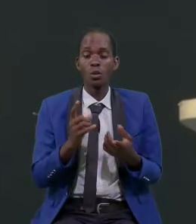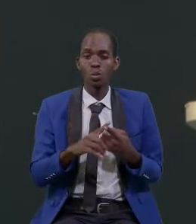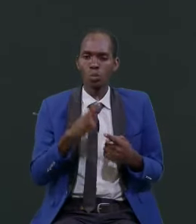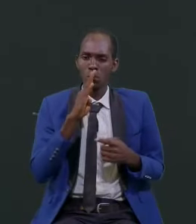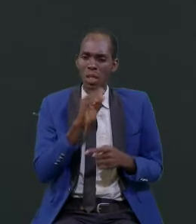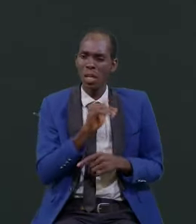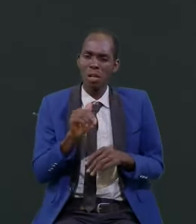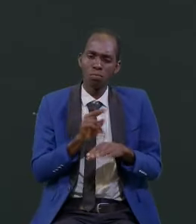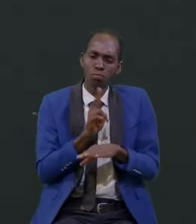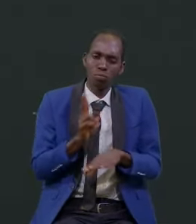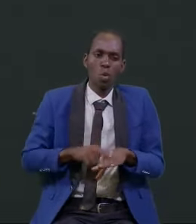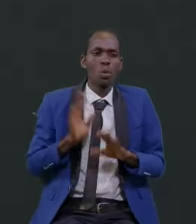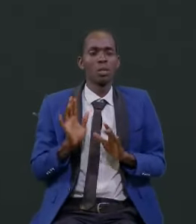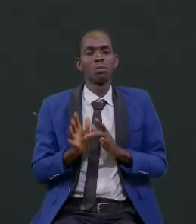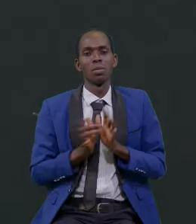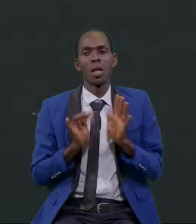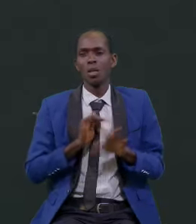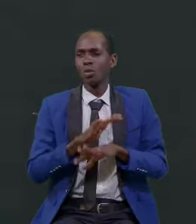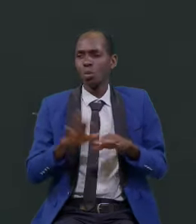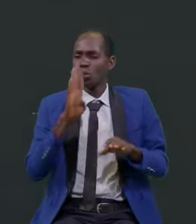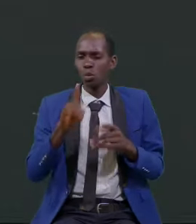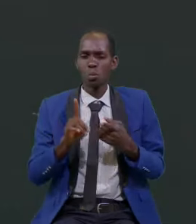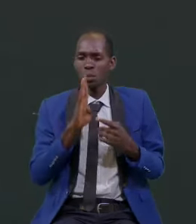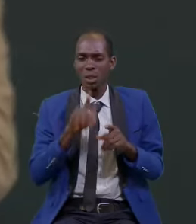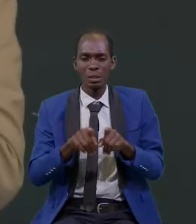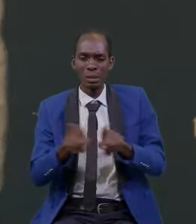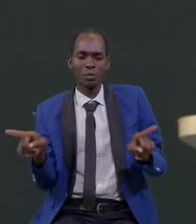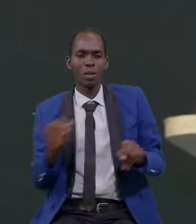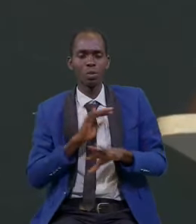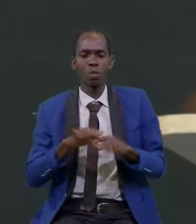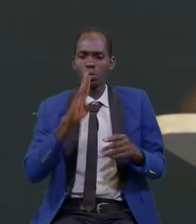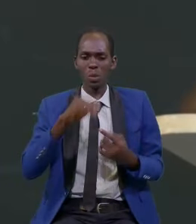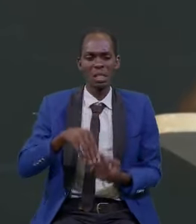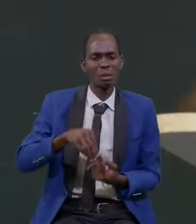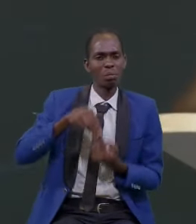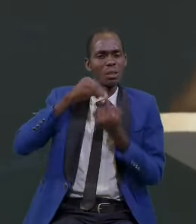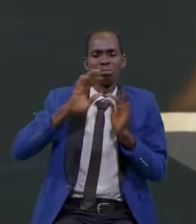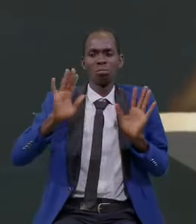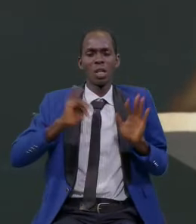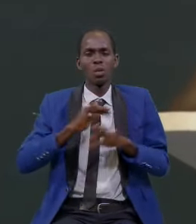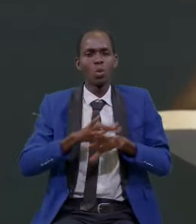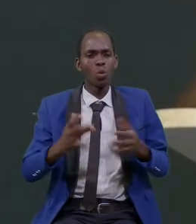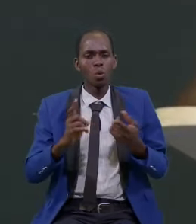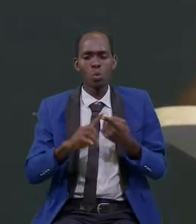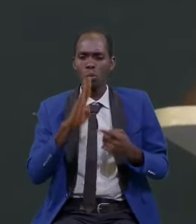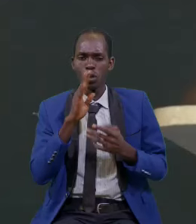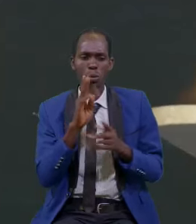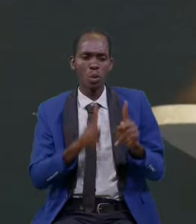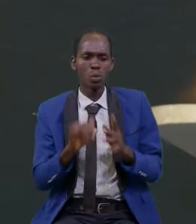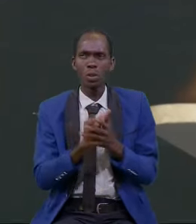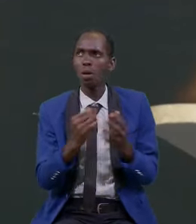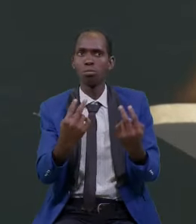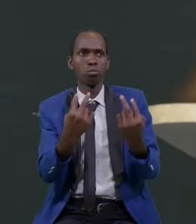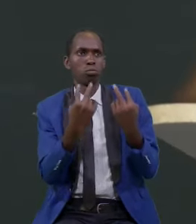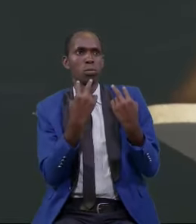want to stand out. I don't want to be peculiar. I don't want to be somebody they will look at and immediately say, that's